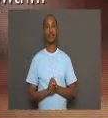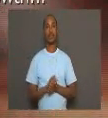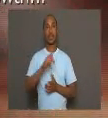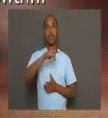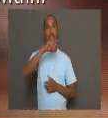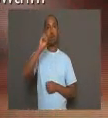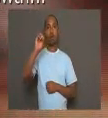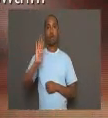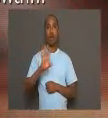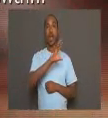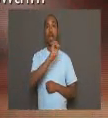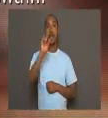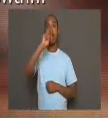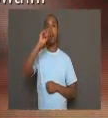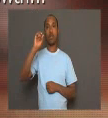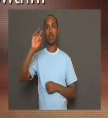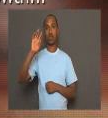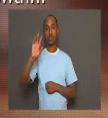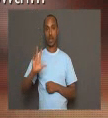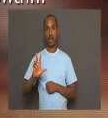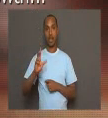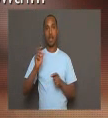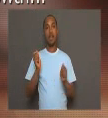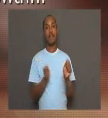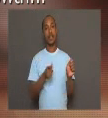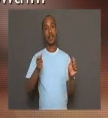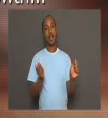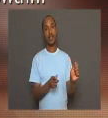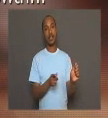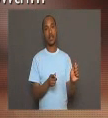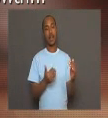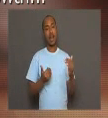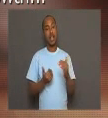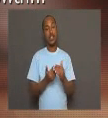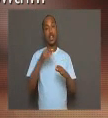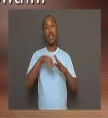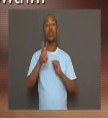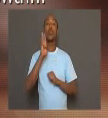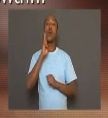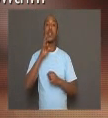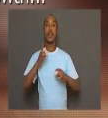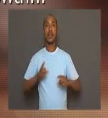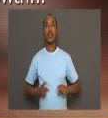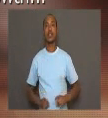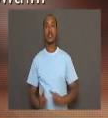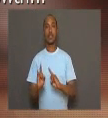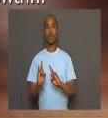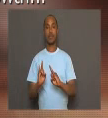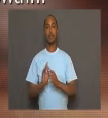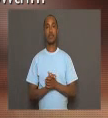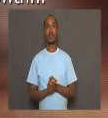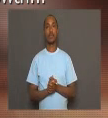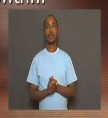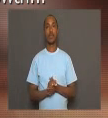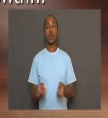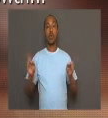Phosphate and nitrate fertilizers can leach into water systems.